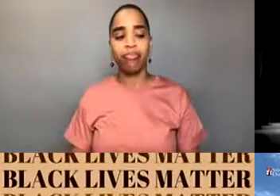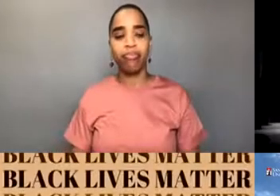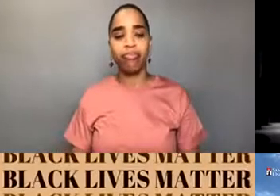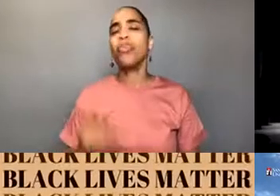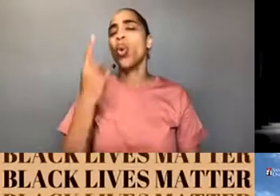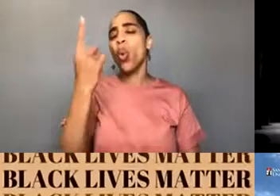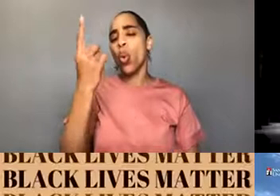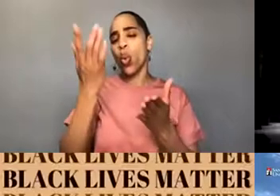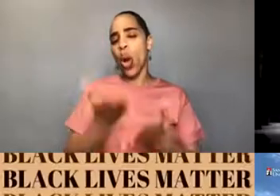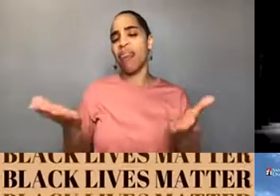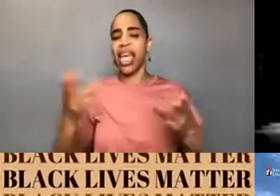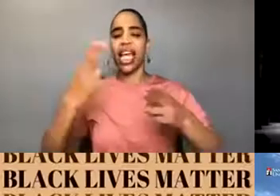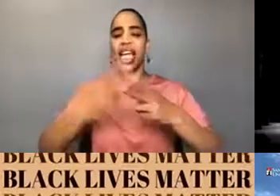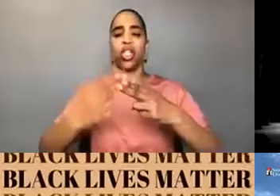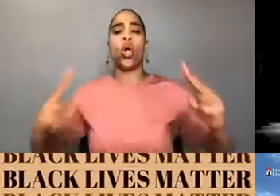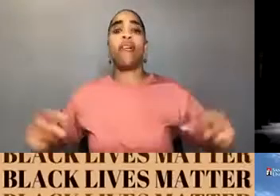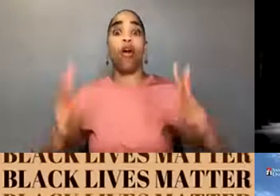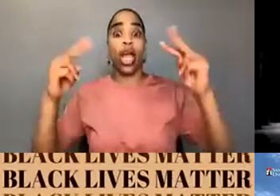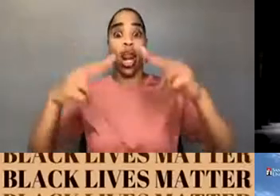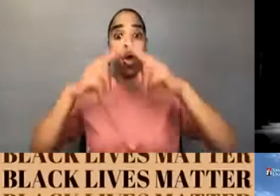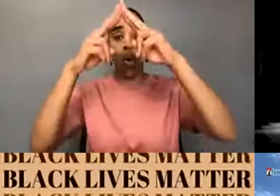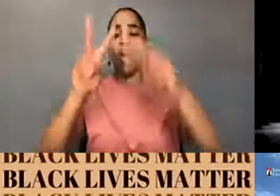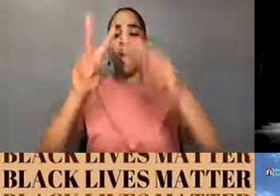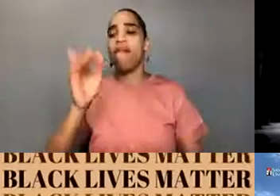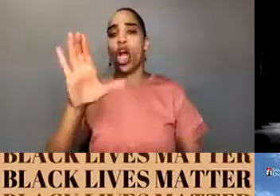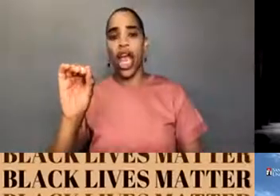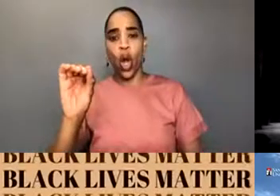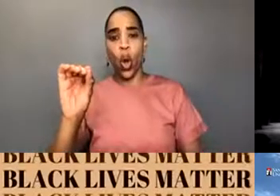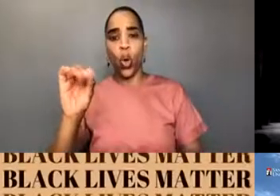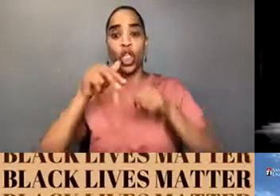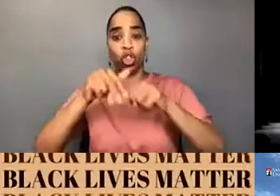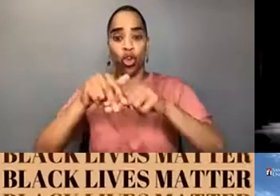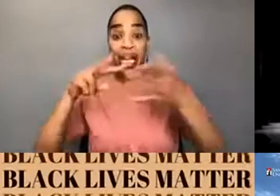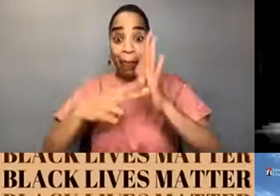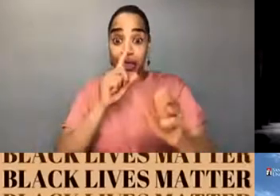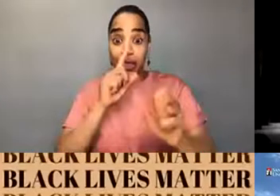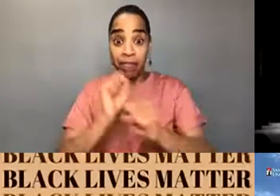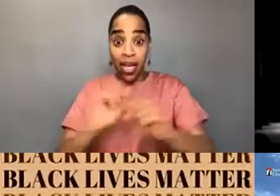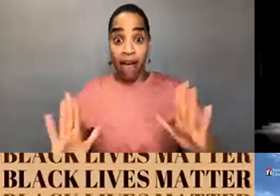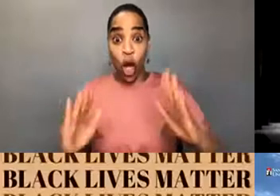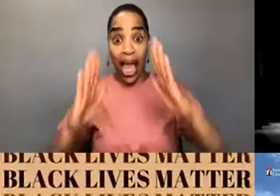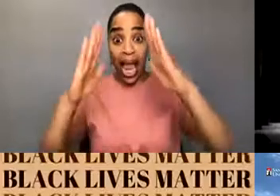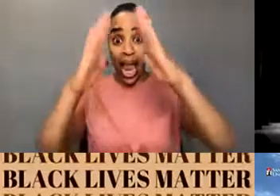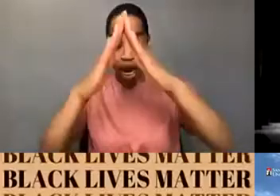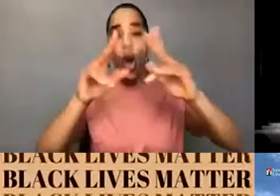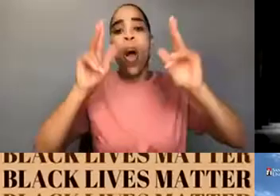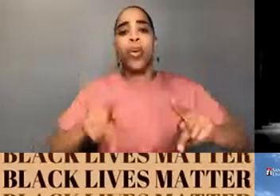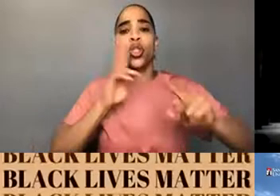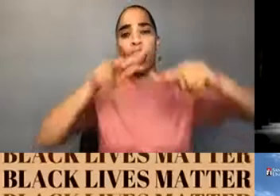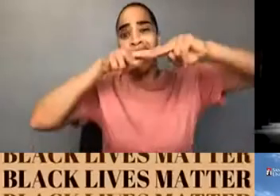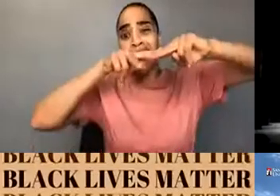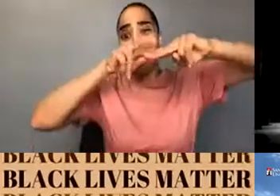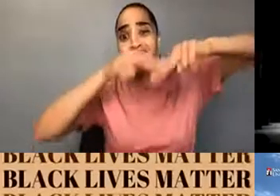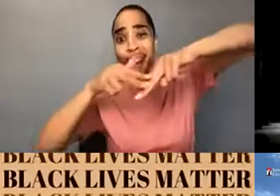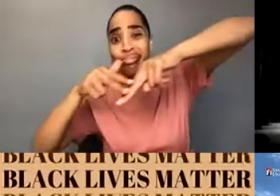called volcano surfing. It's a sport in which an individual rides down an active volcano at 50 miles per